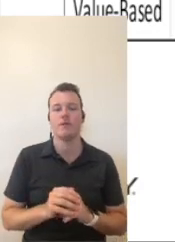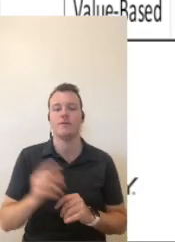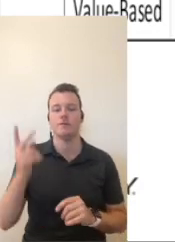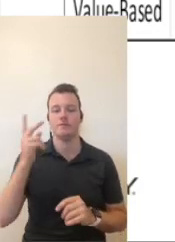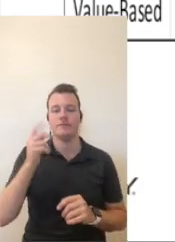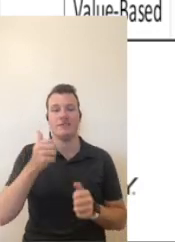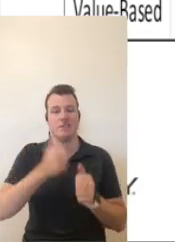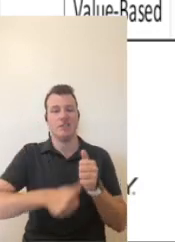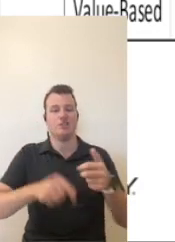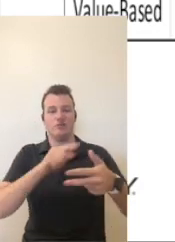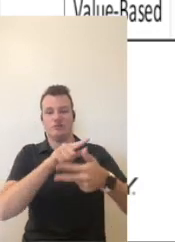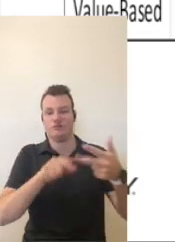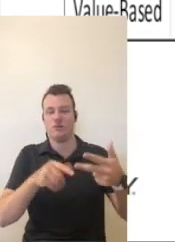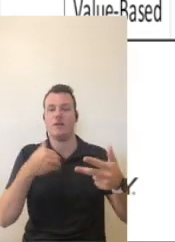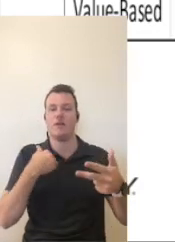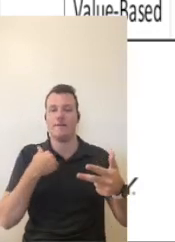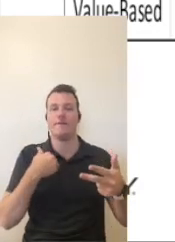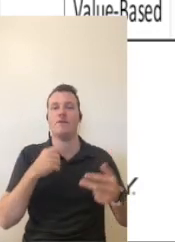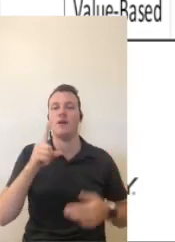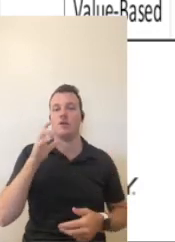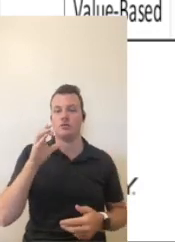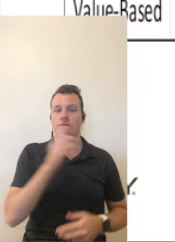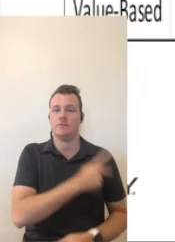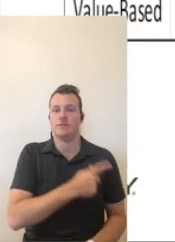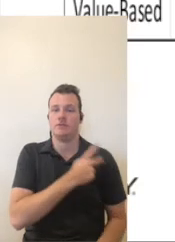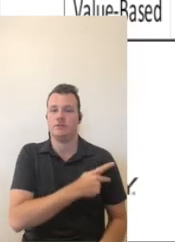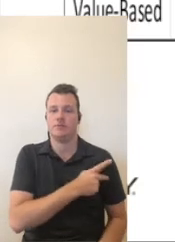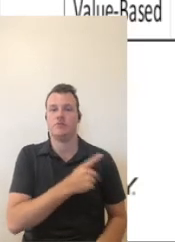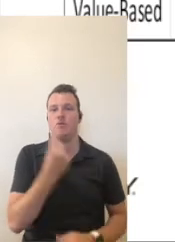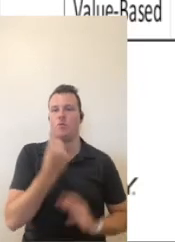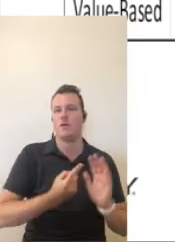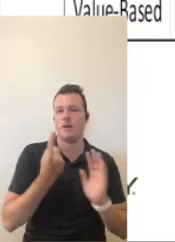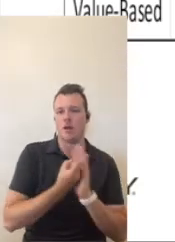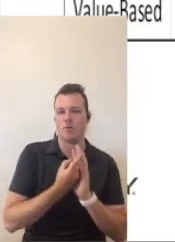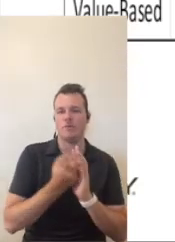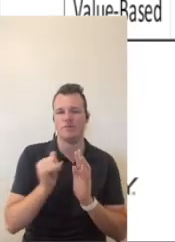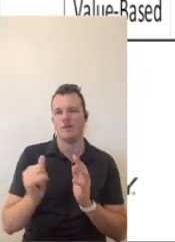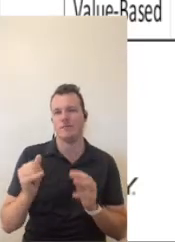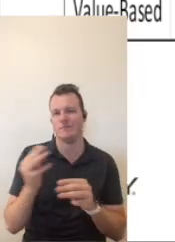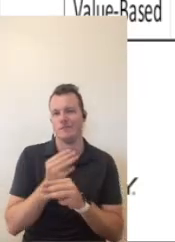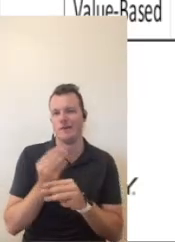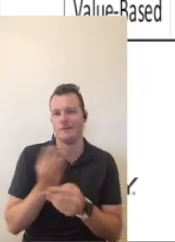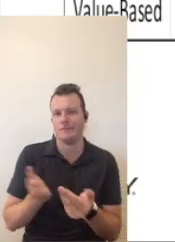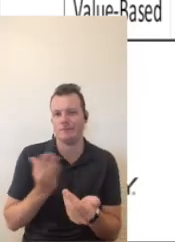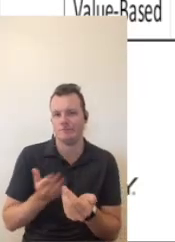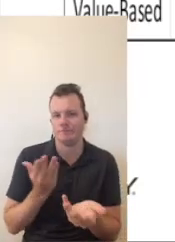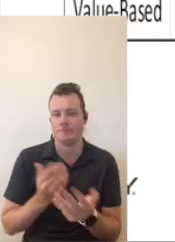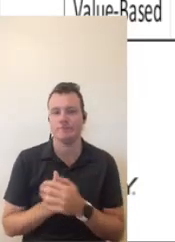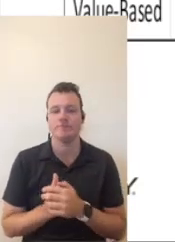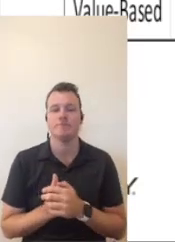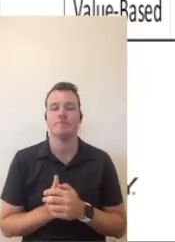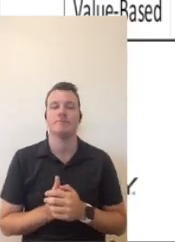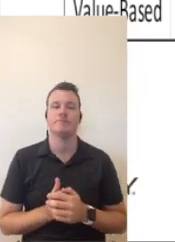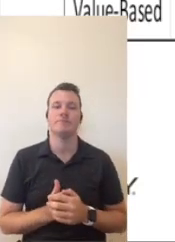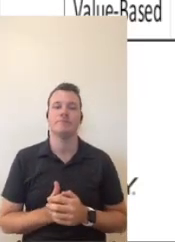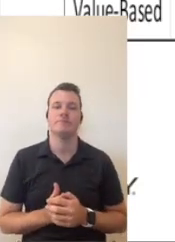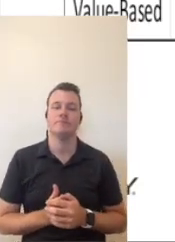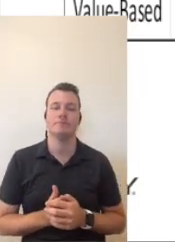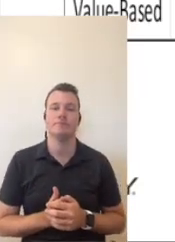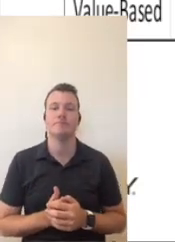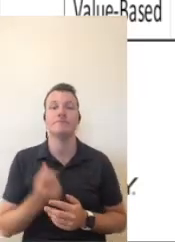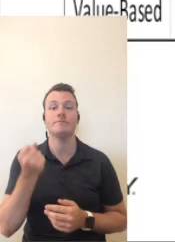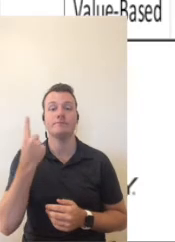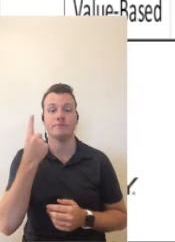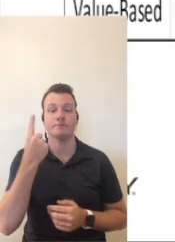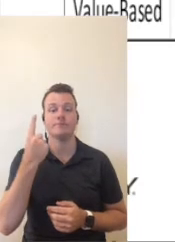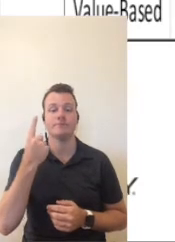self-pay. We're seeing 100 patients in every one of these instances, and each patient is being seen for 1 hour. Just makes